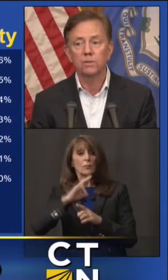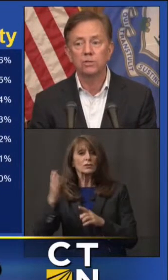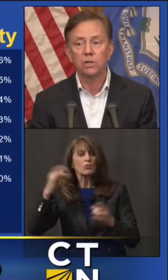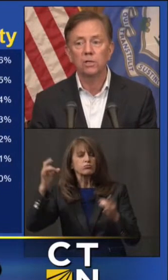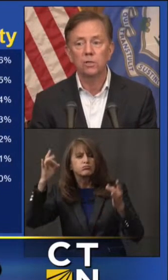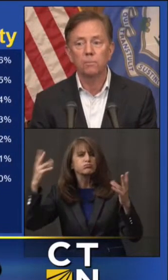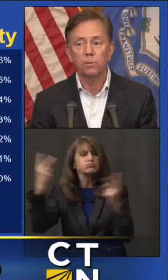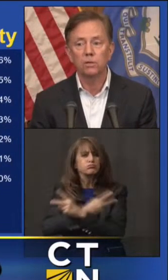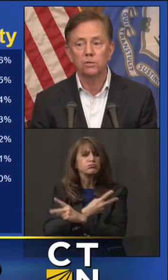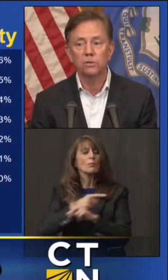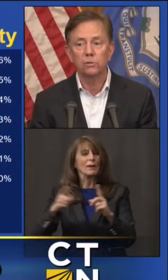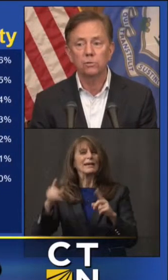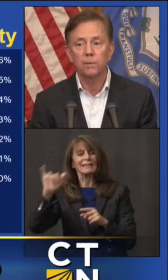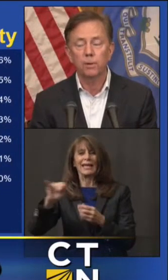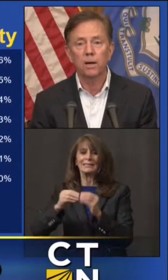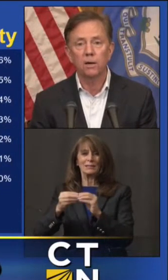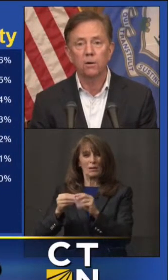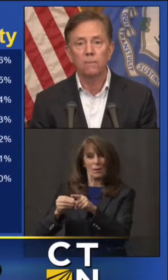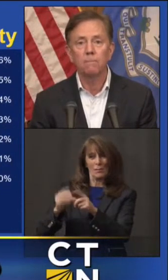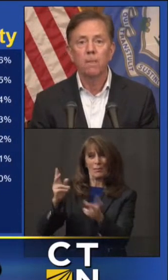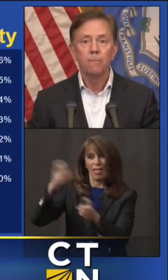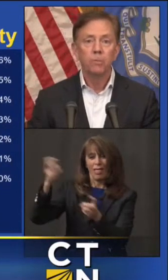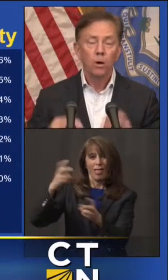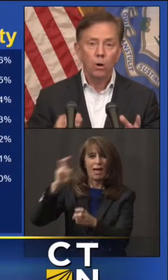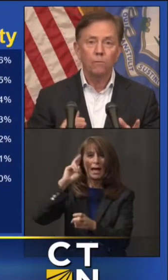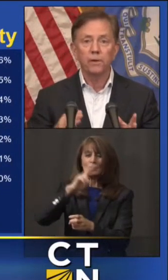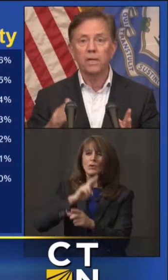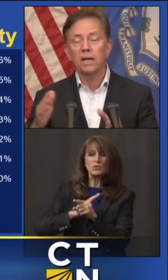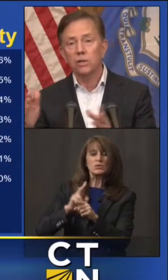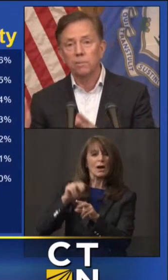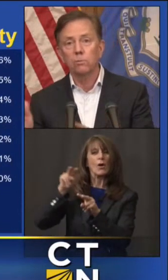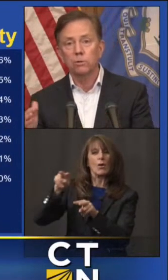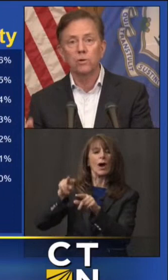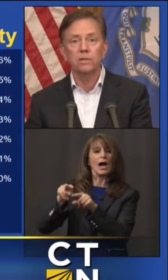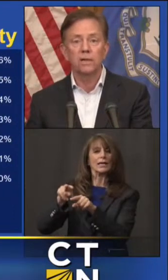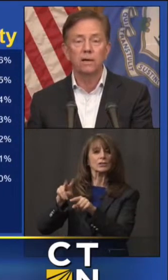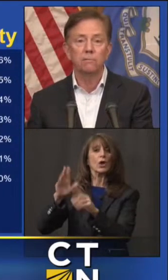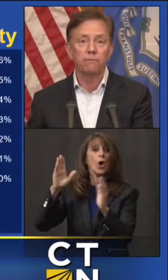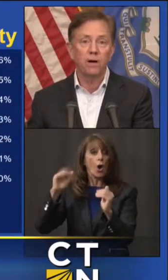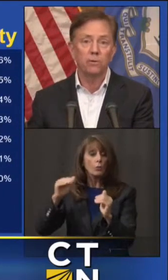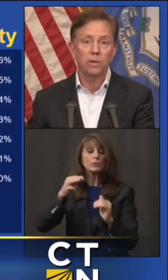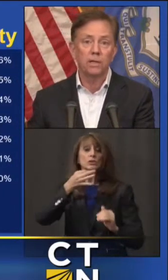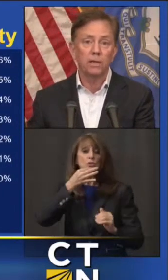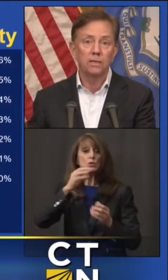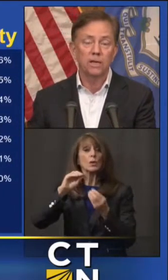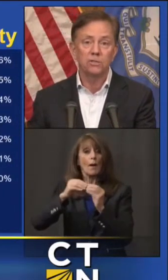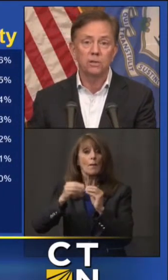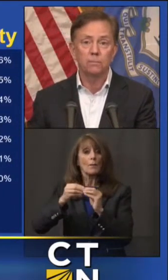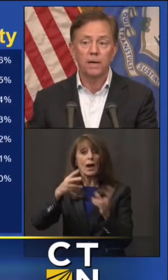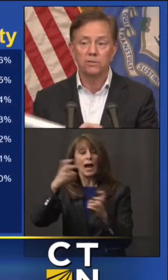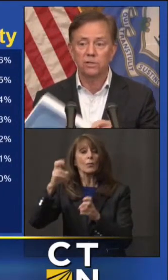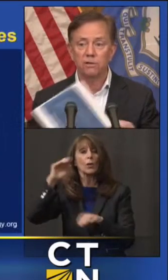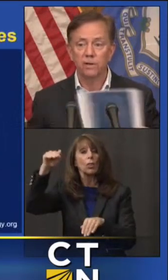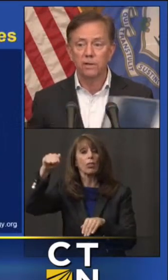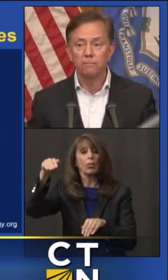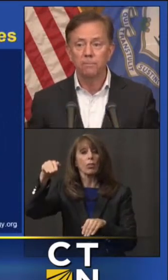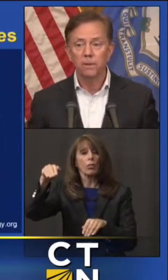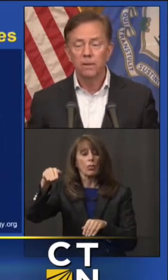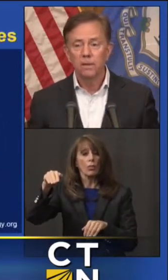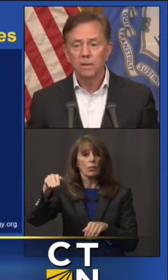but still a number to keep an eye on. Hopefully that number will trend down following the testing